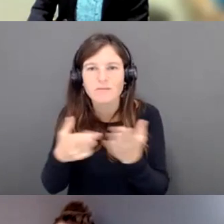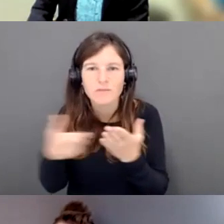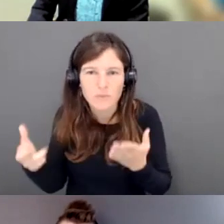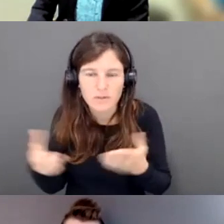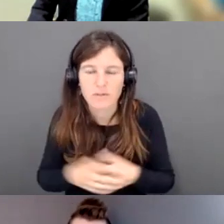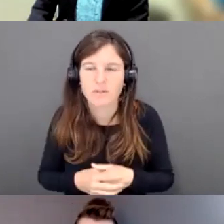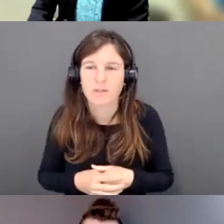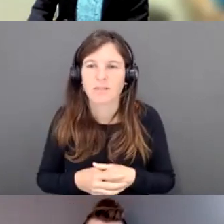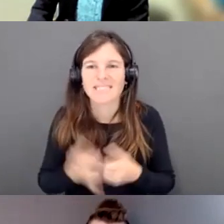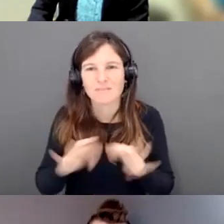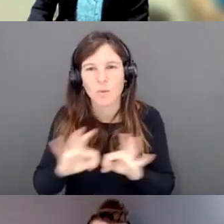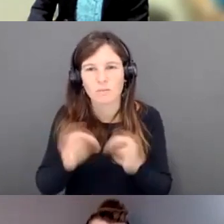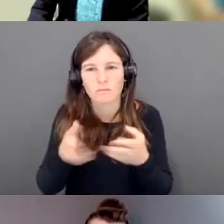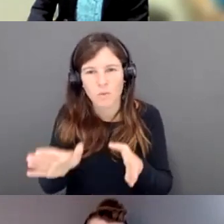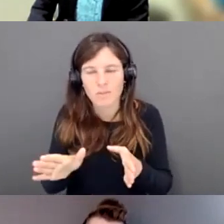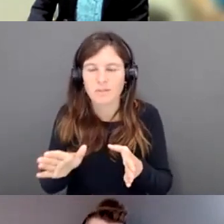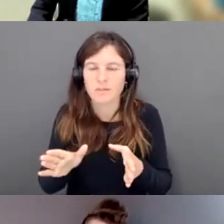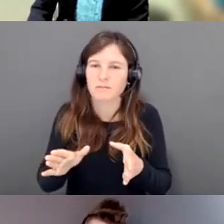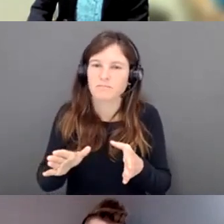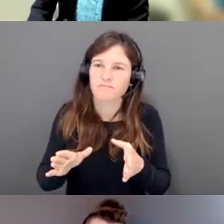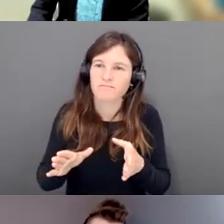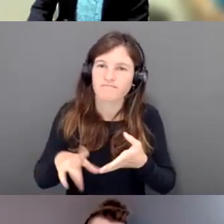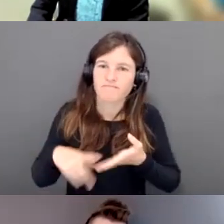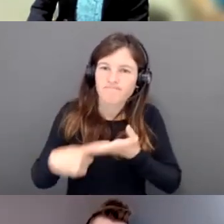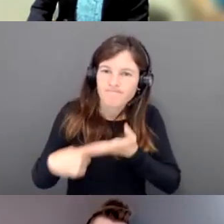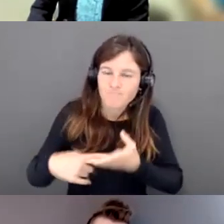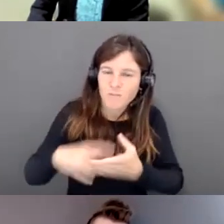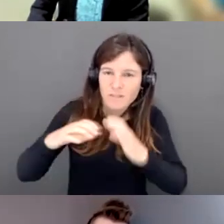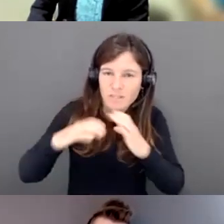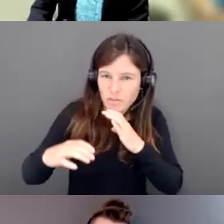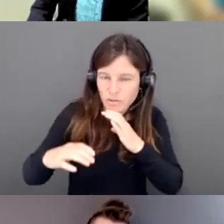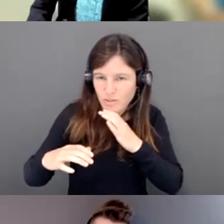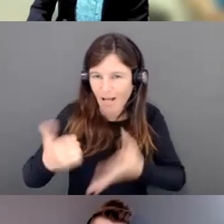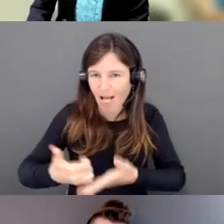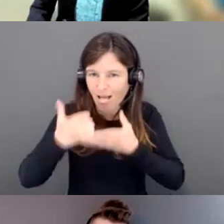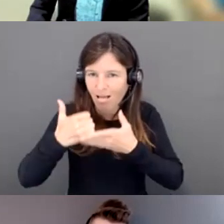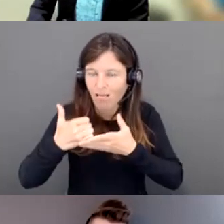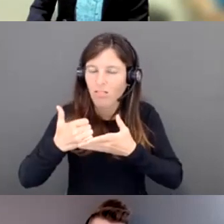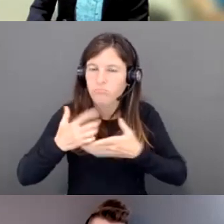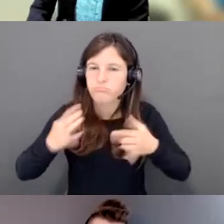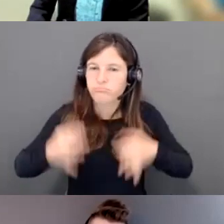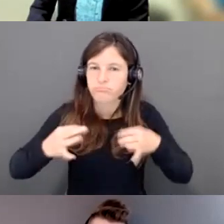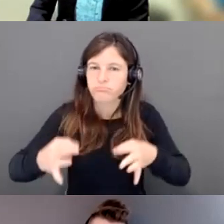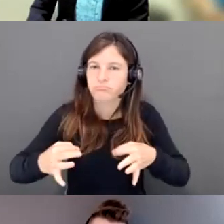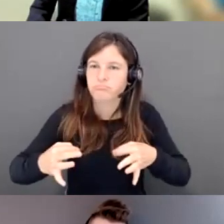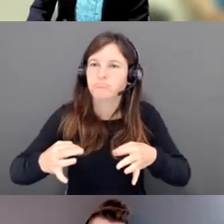constructive conversations, maybe making decisions earlier on.